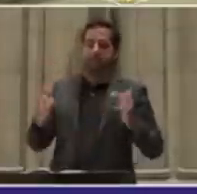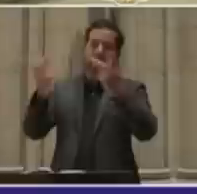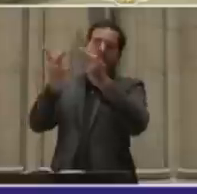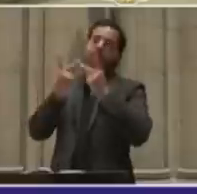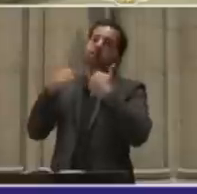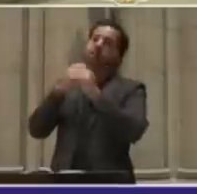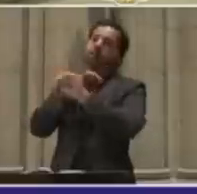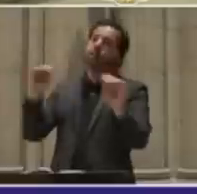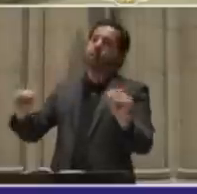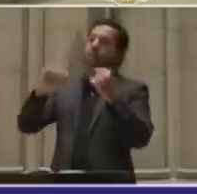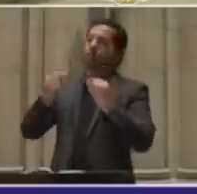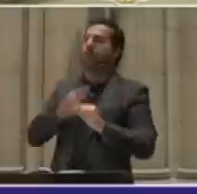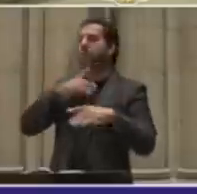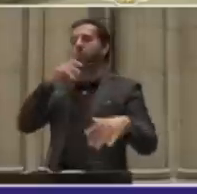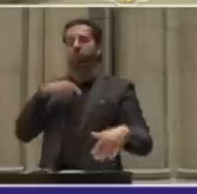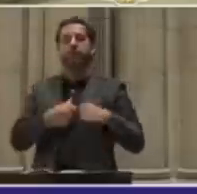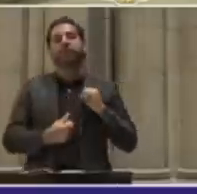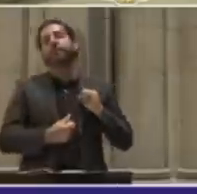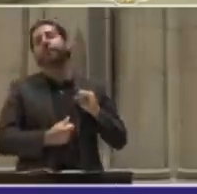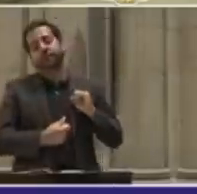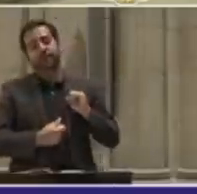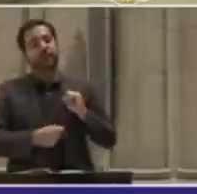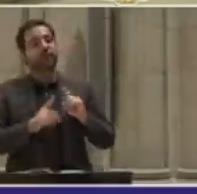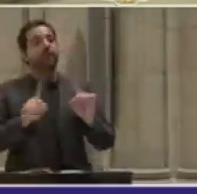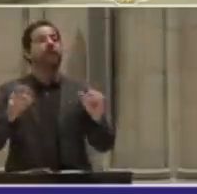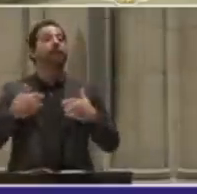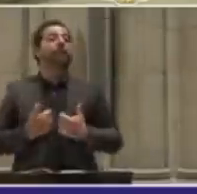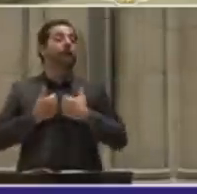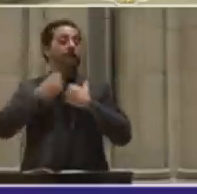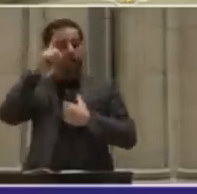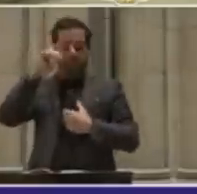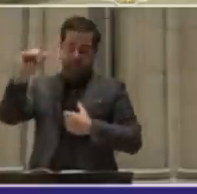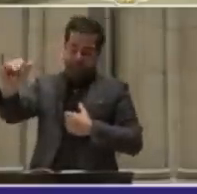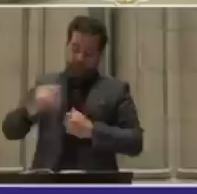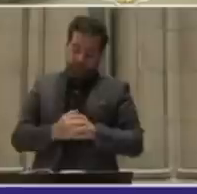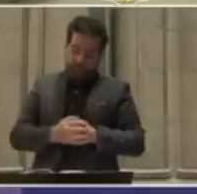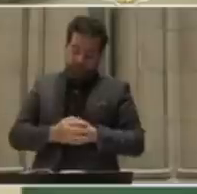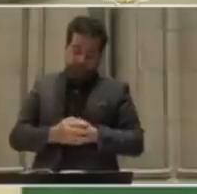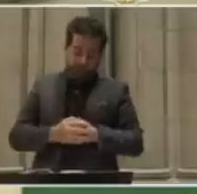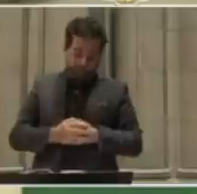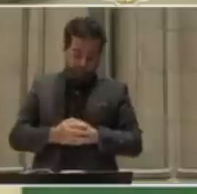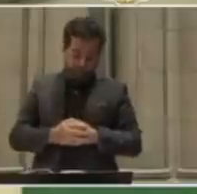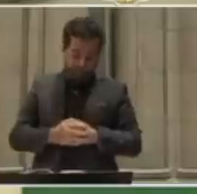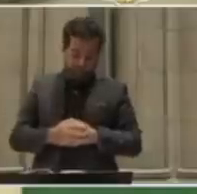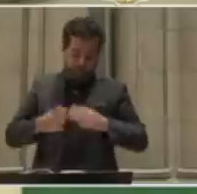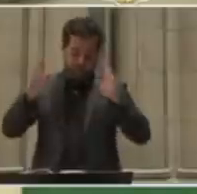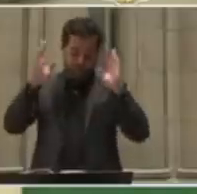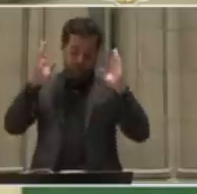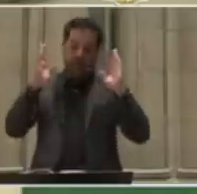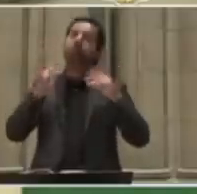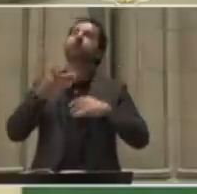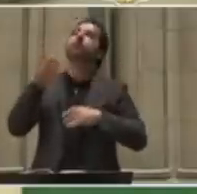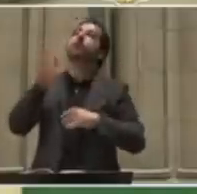there is no pain or grief, but life everlasting. Hear us, O